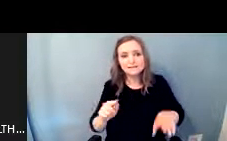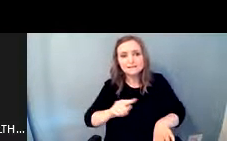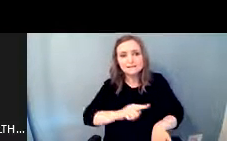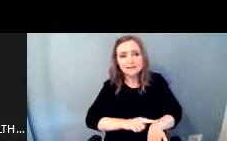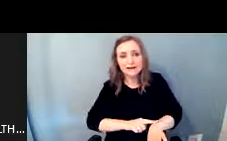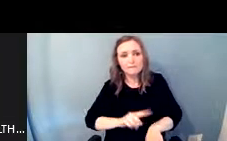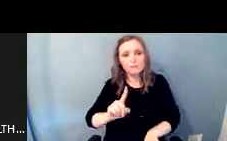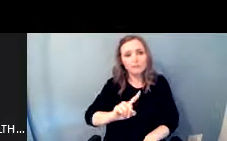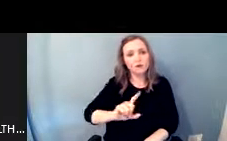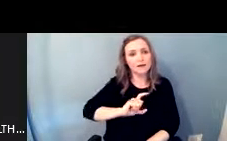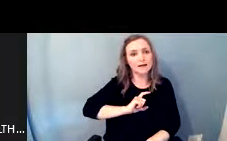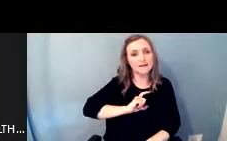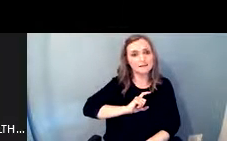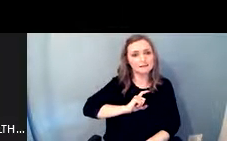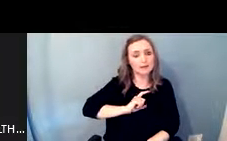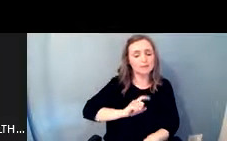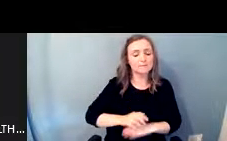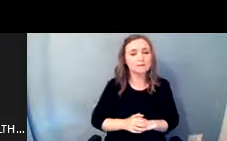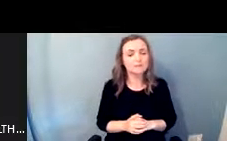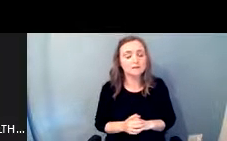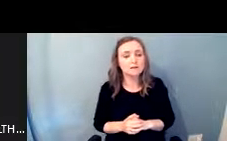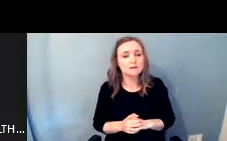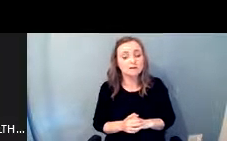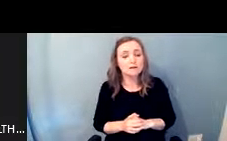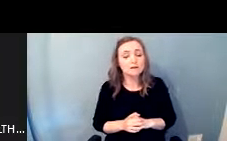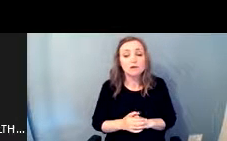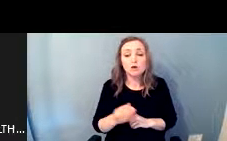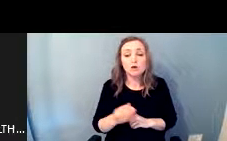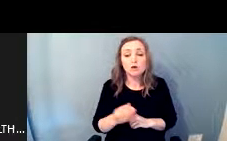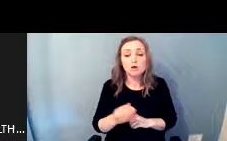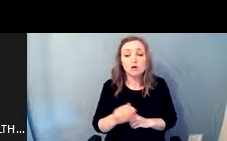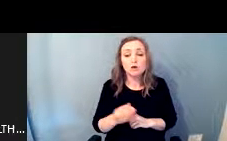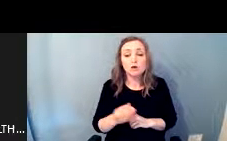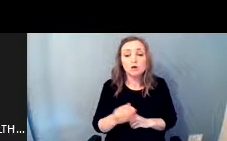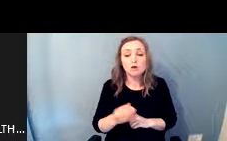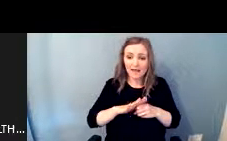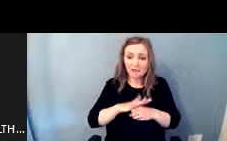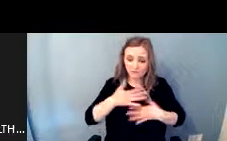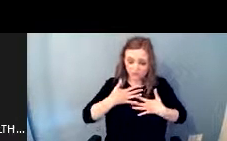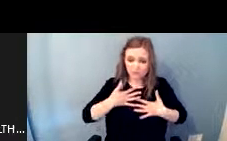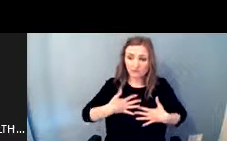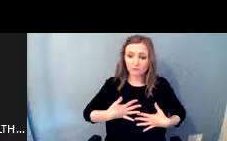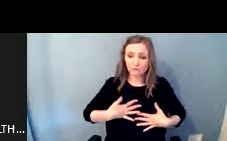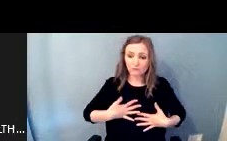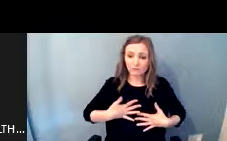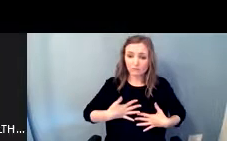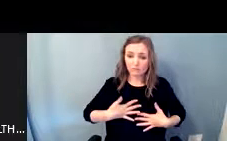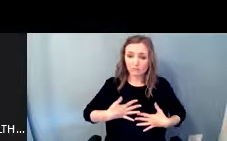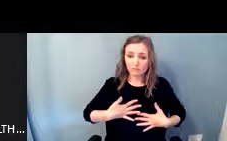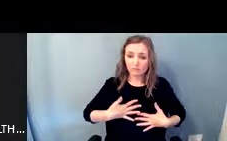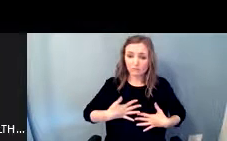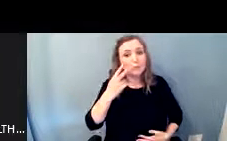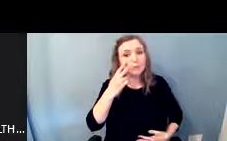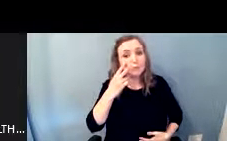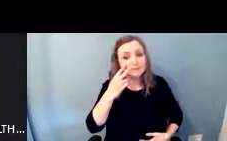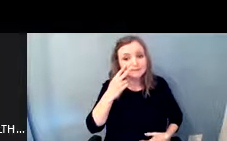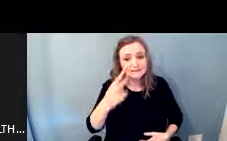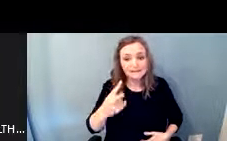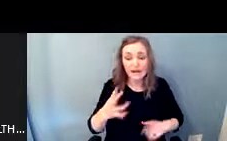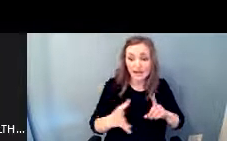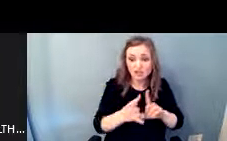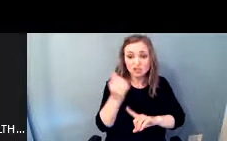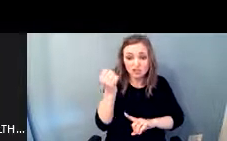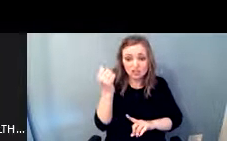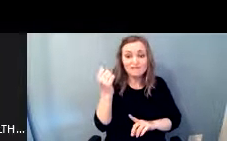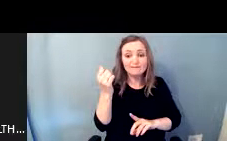And particularly at the moment, where in some tumour sites we're actually seeing above the expected level of referral numbers, it's